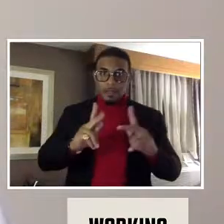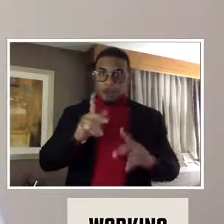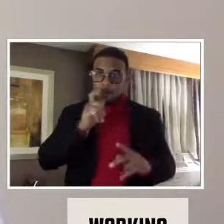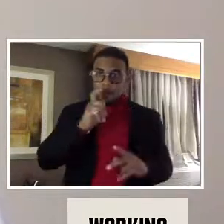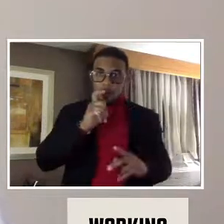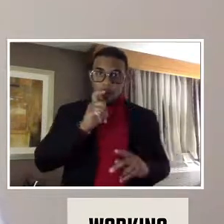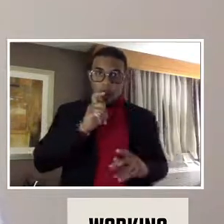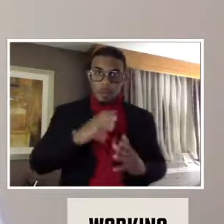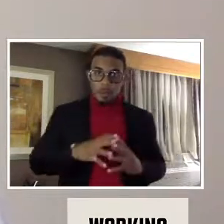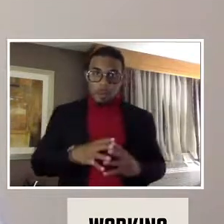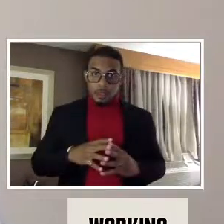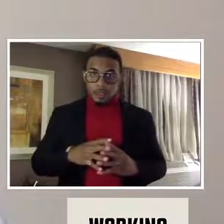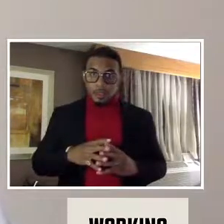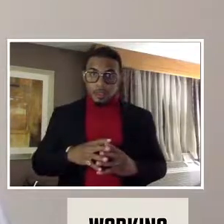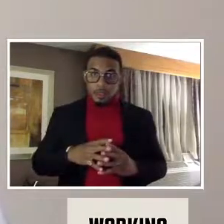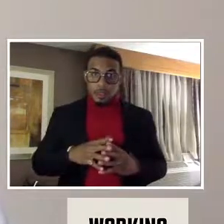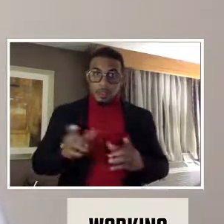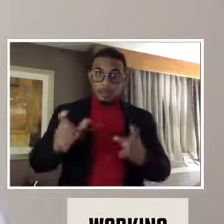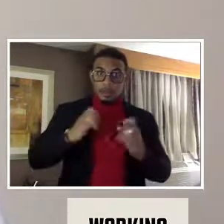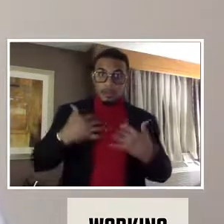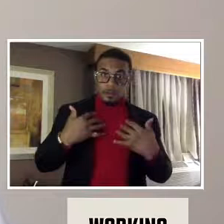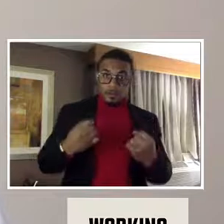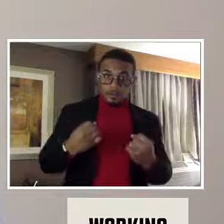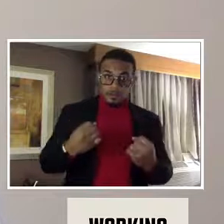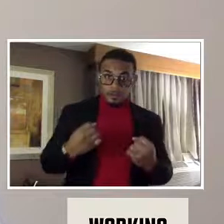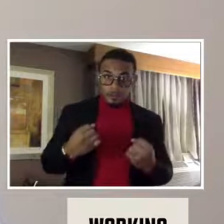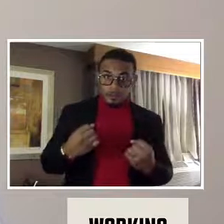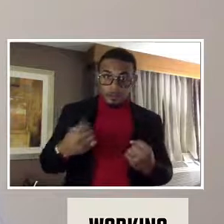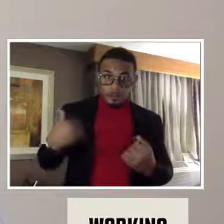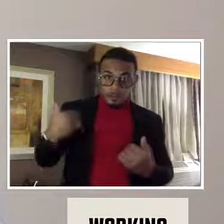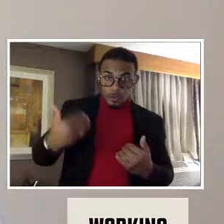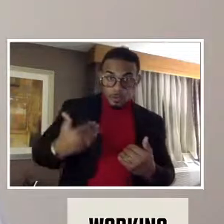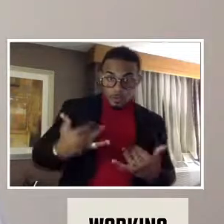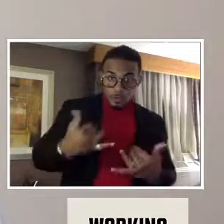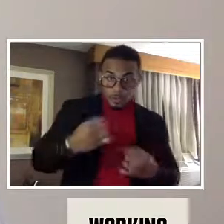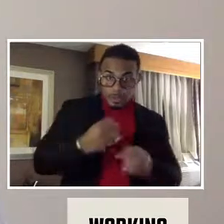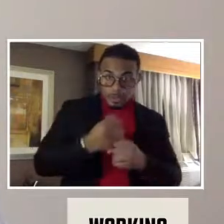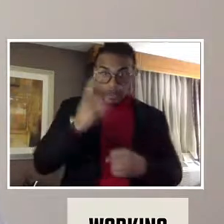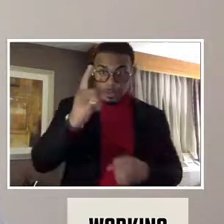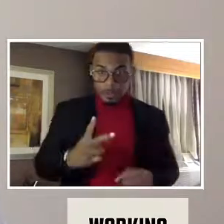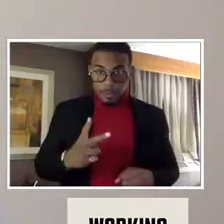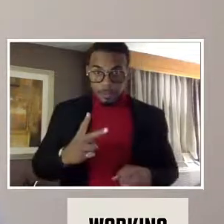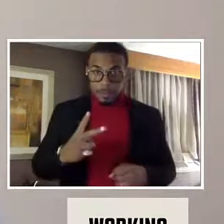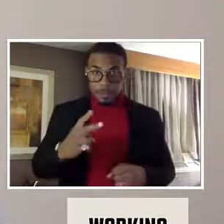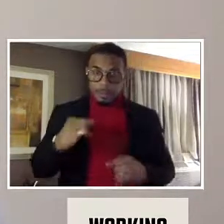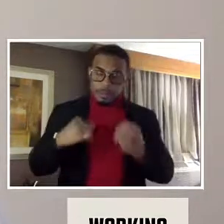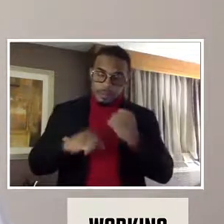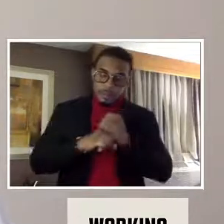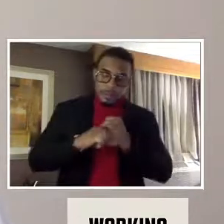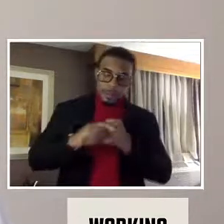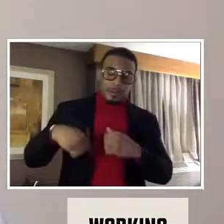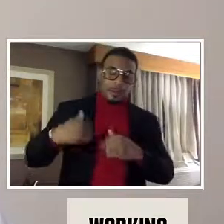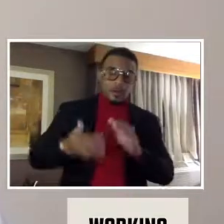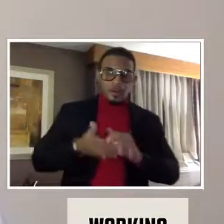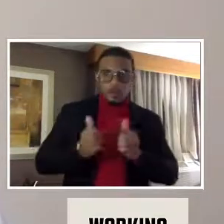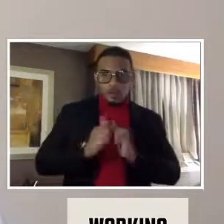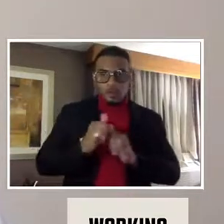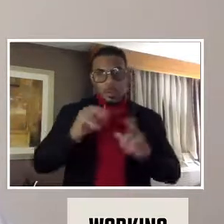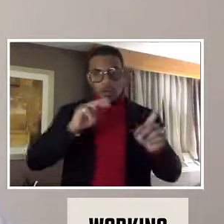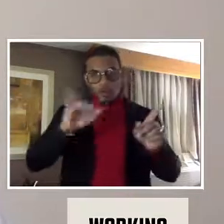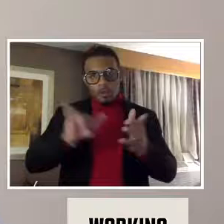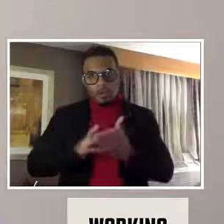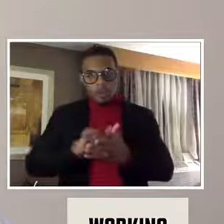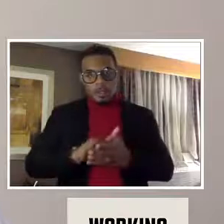who have given me strength, frankly, over the course of this 1.5 year long campaign that I've been running up in New York's